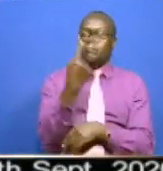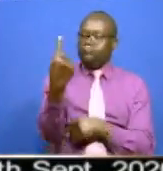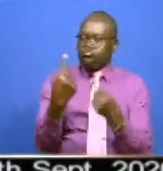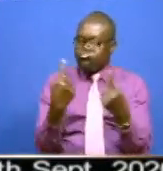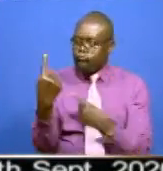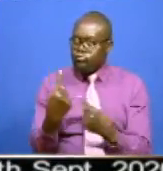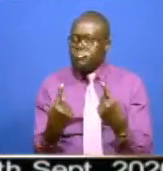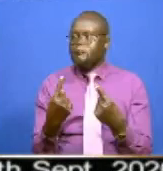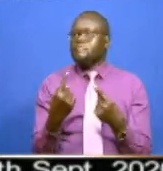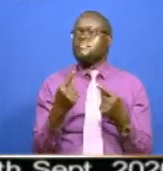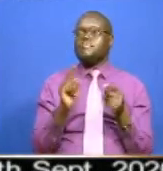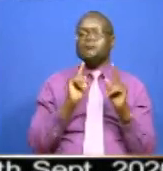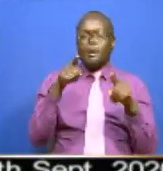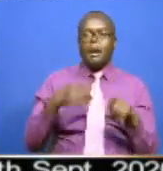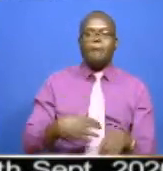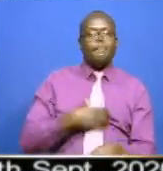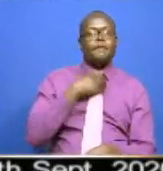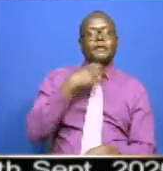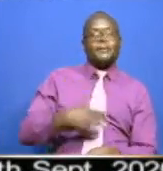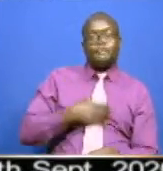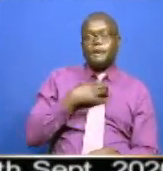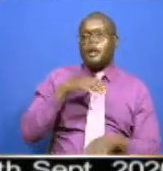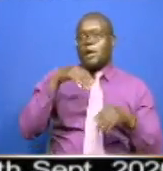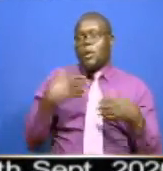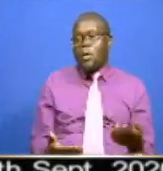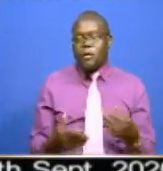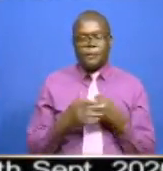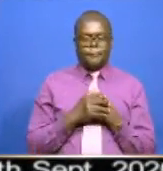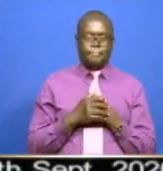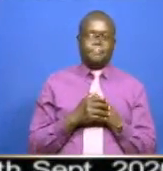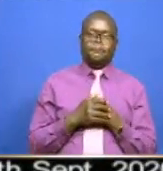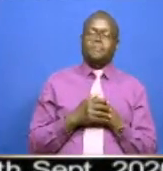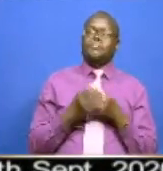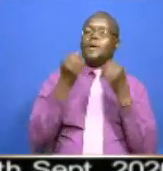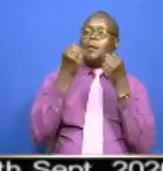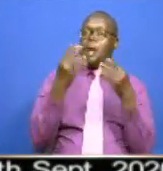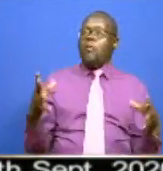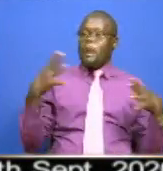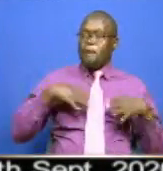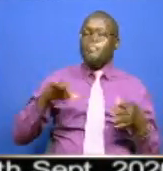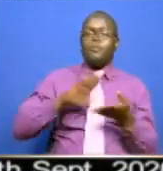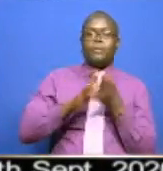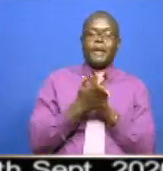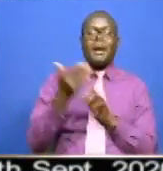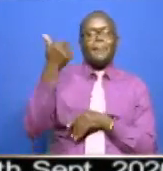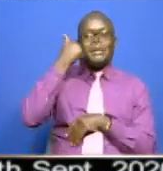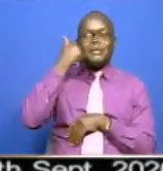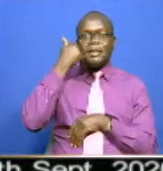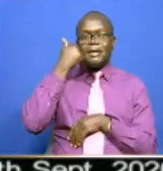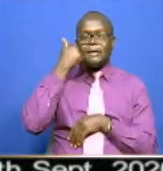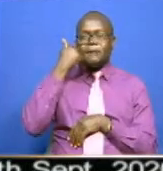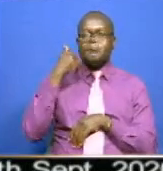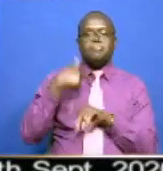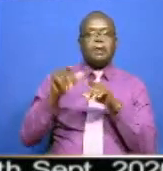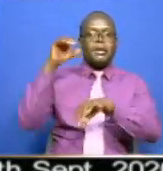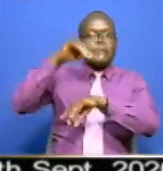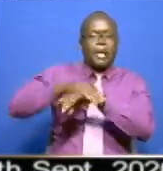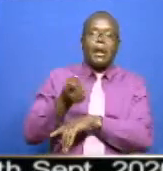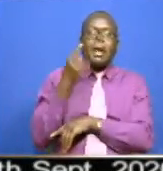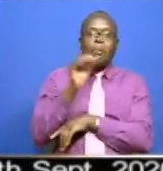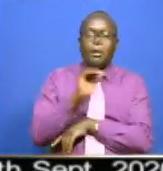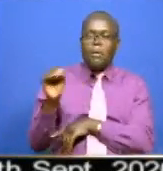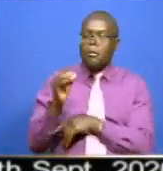record formal visits to hospital, or is it measured by the number of people who fall sick and don't seek medication? Many